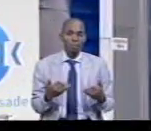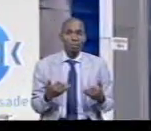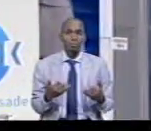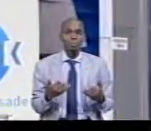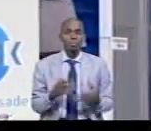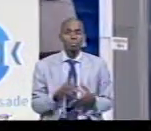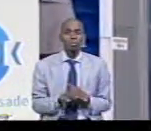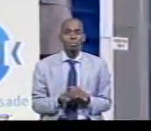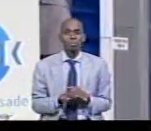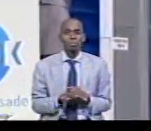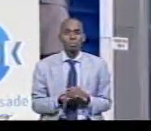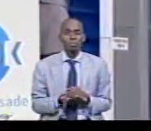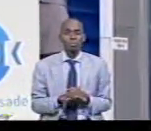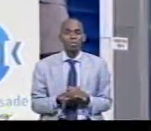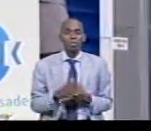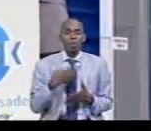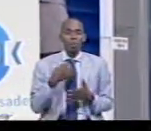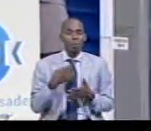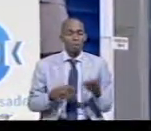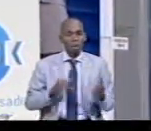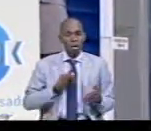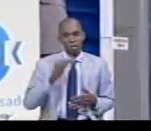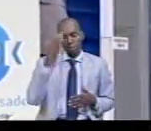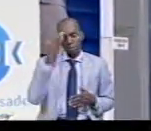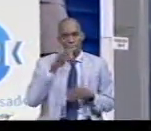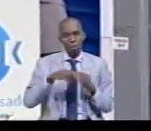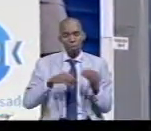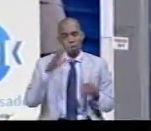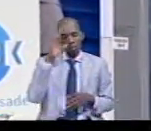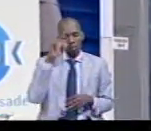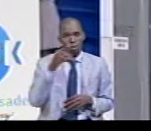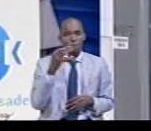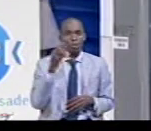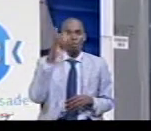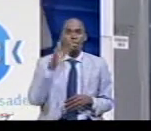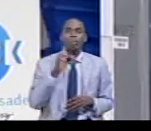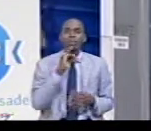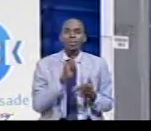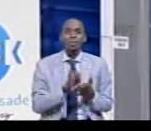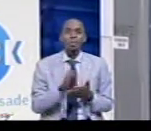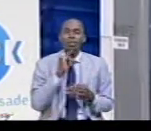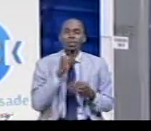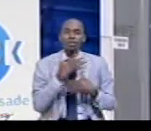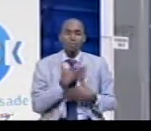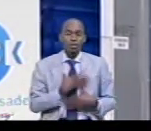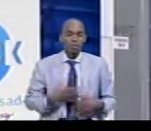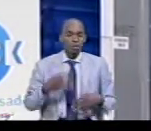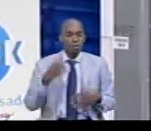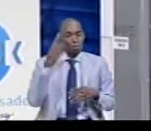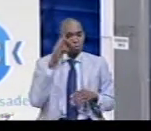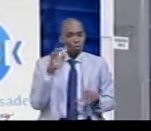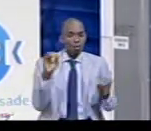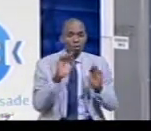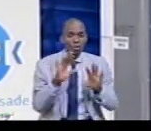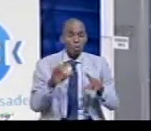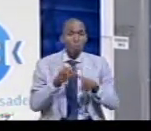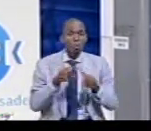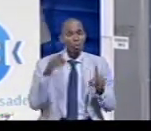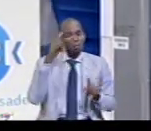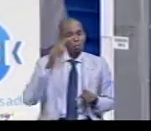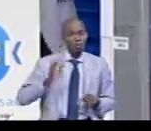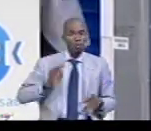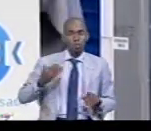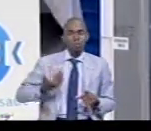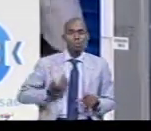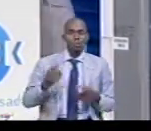And what I know about him is that he is so hungry for nothing in this world but for souls to take to